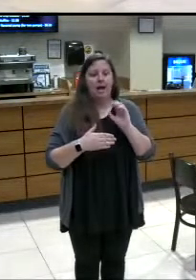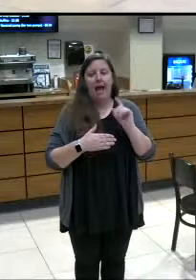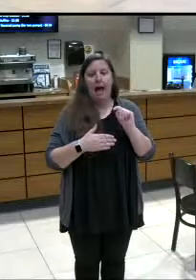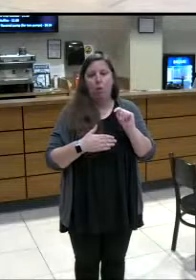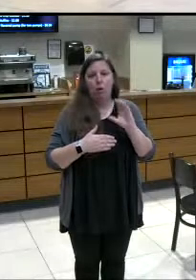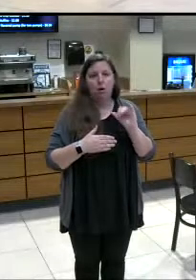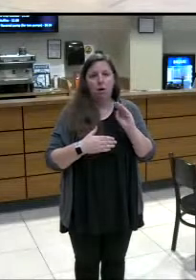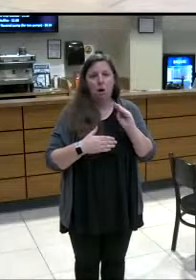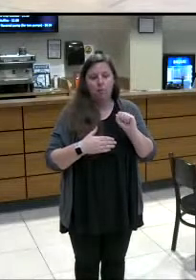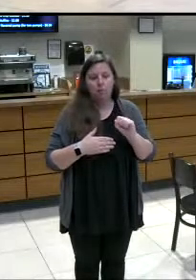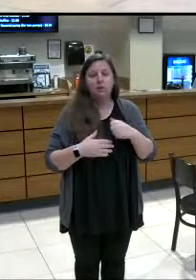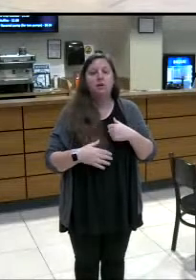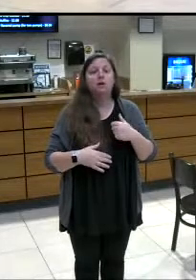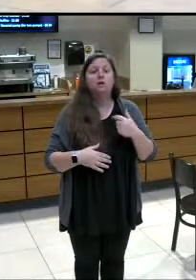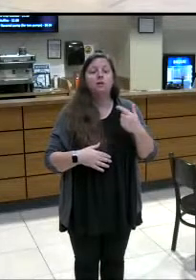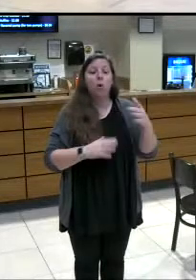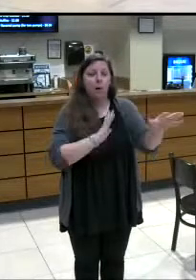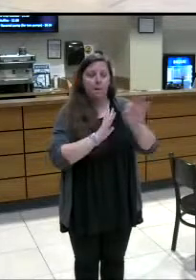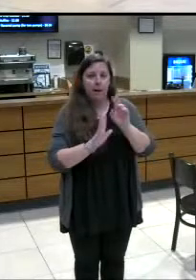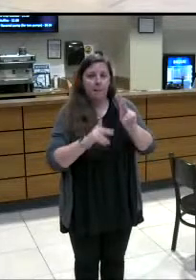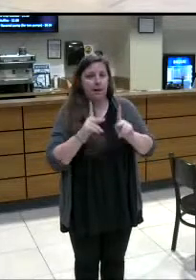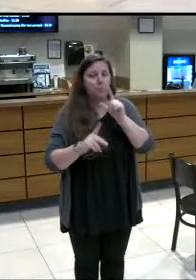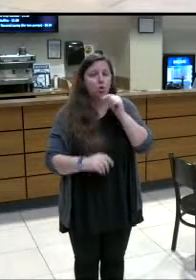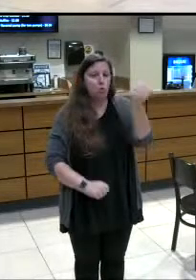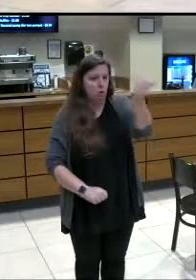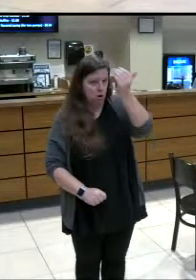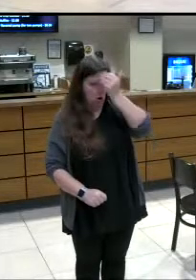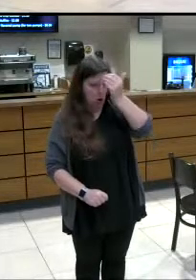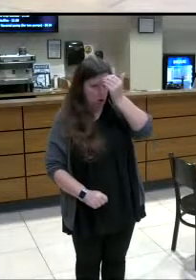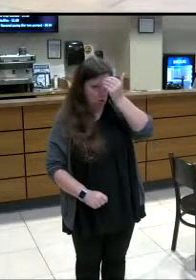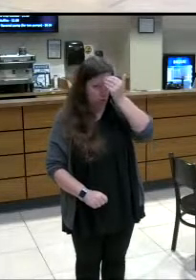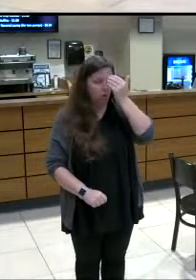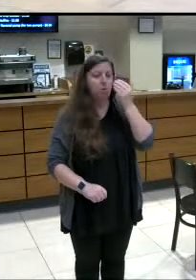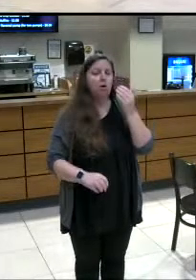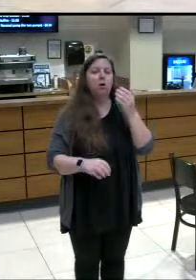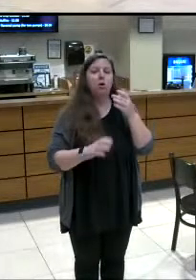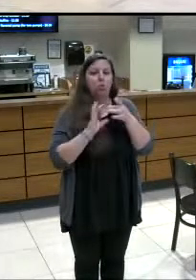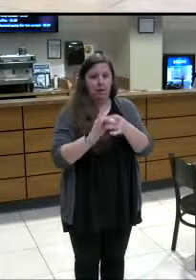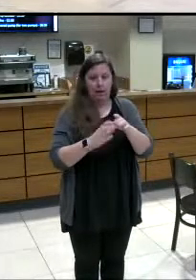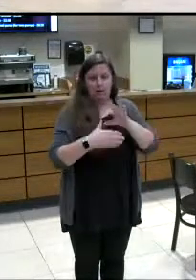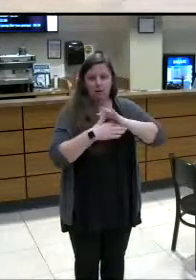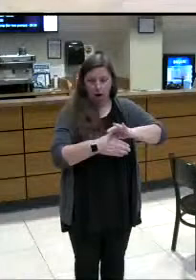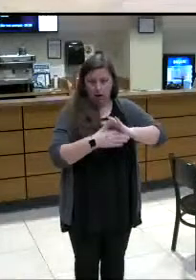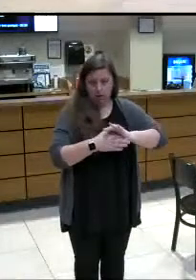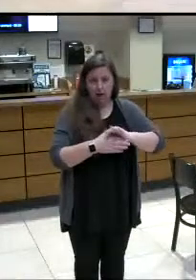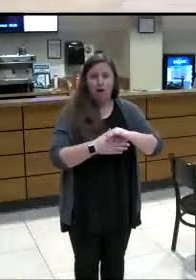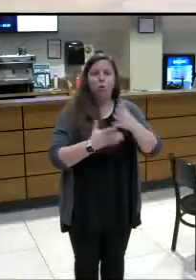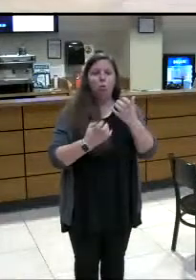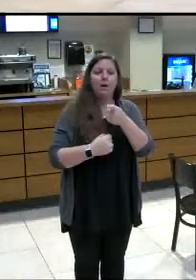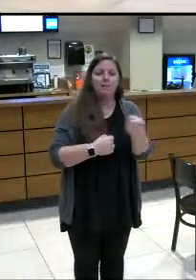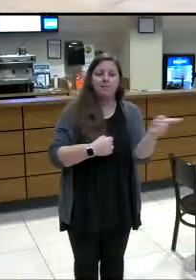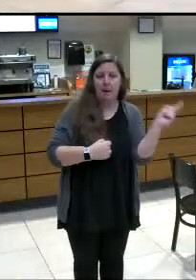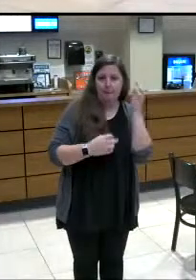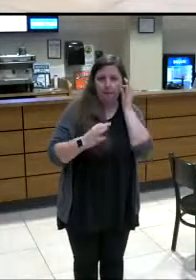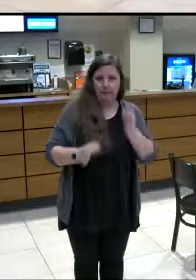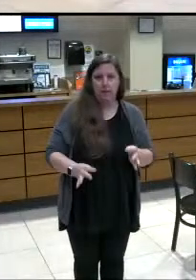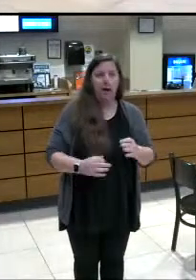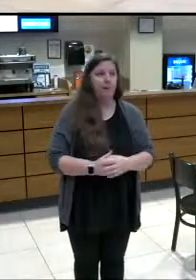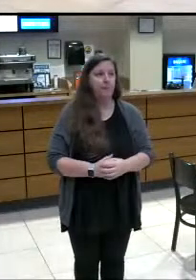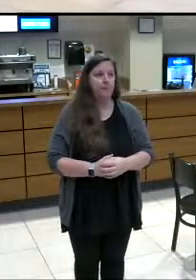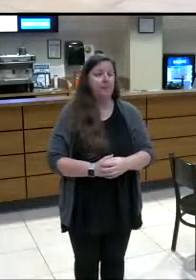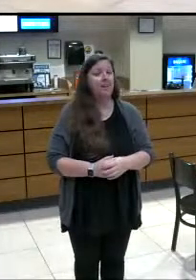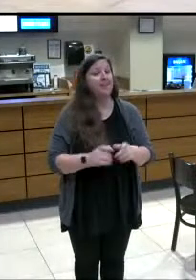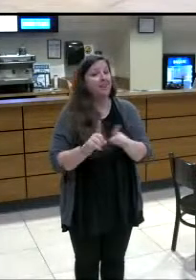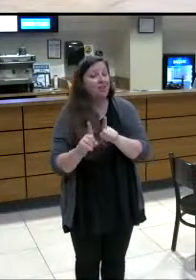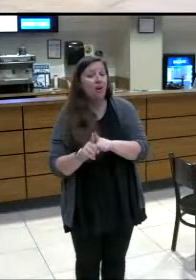in the content to be able to select those resources that we have. The other thing is teachers don't mind calling